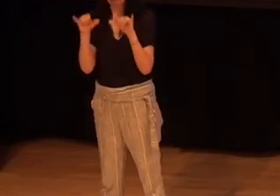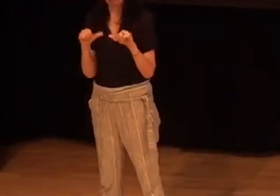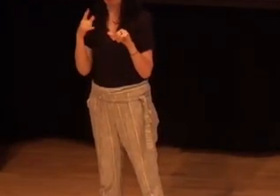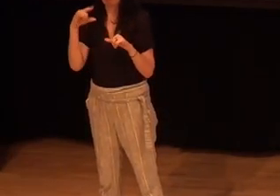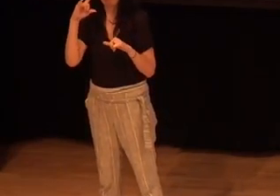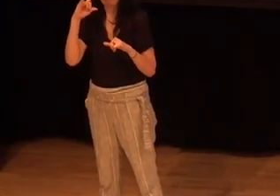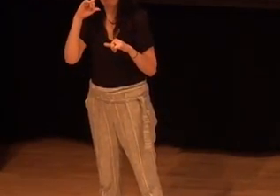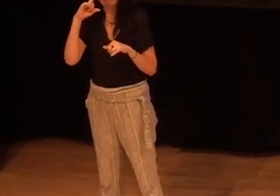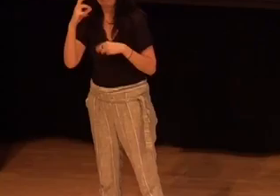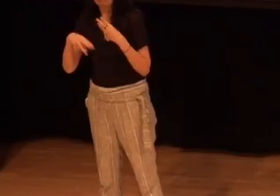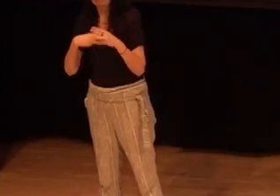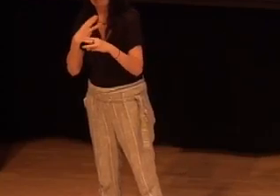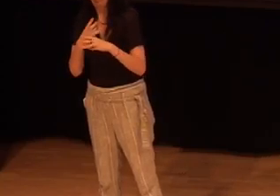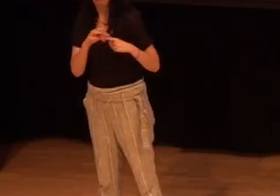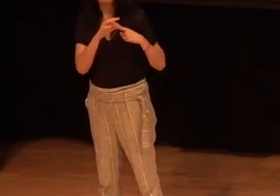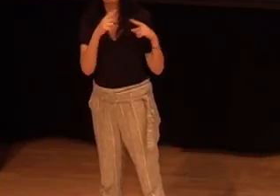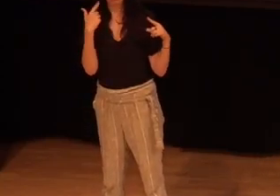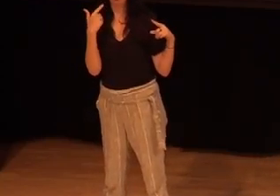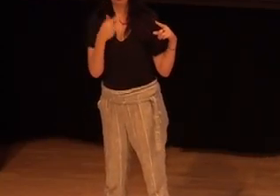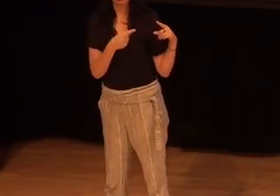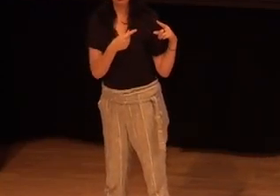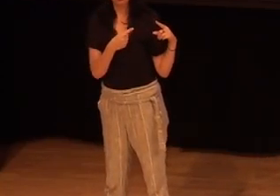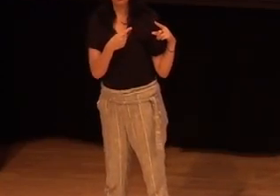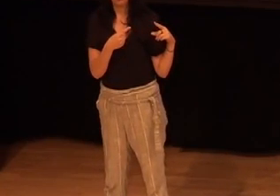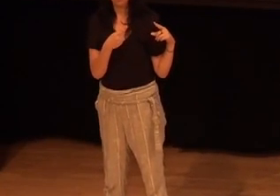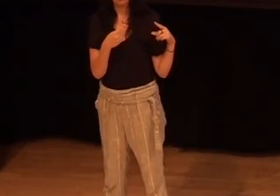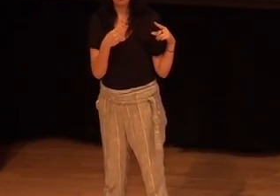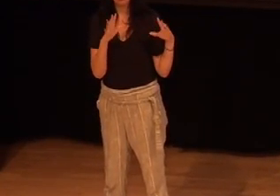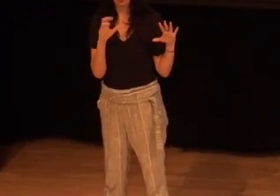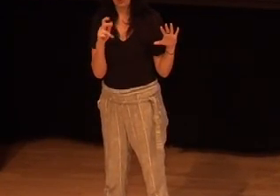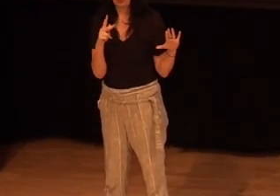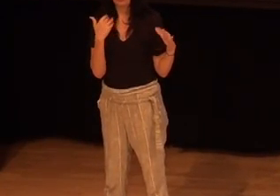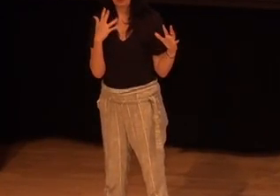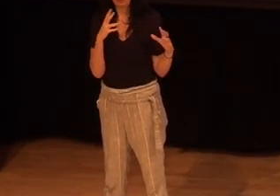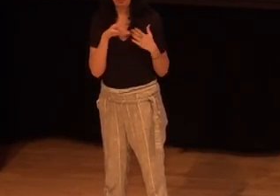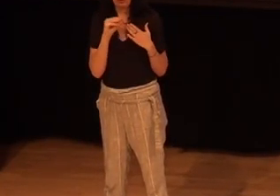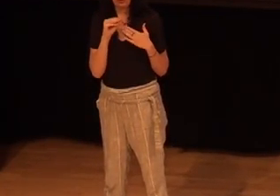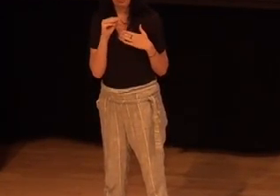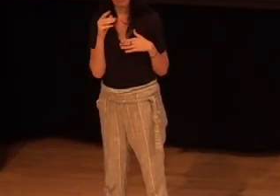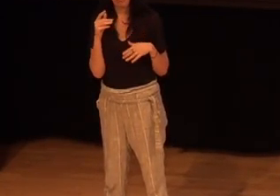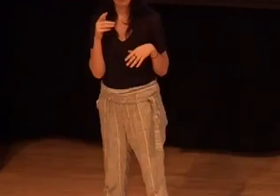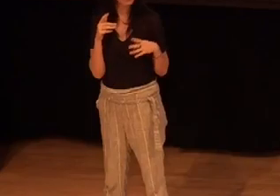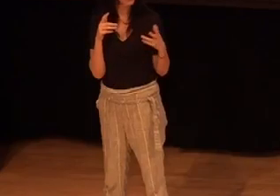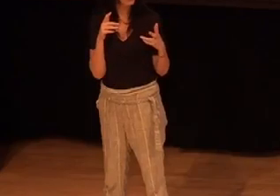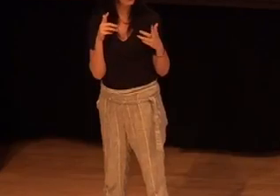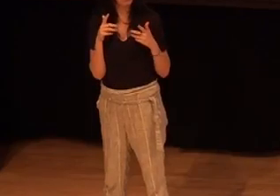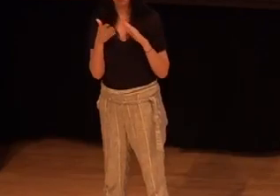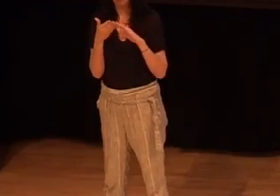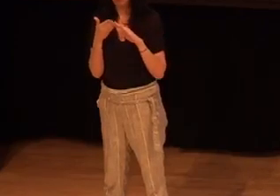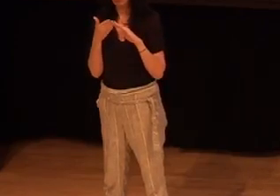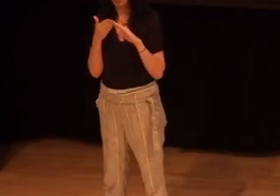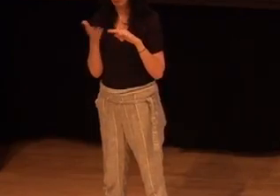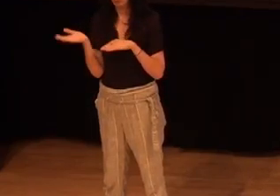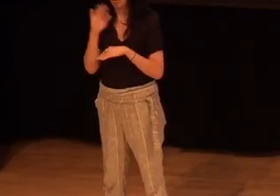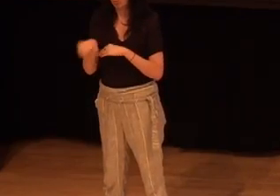the world. Except for London's. Except for London? Okay, I take that back. And London's and, just as bad. But we run 24 hours a